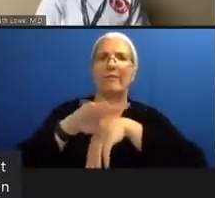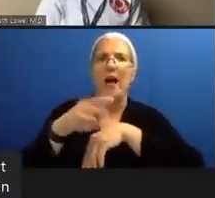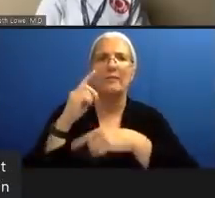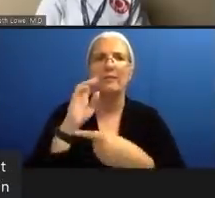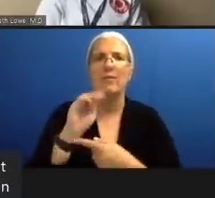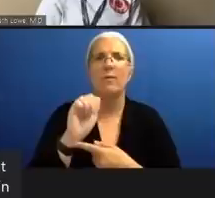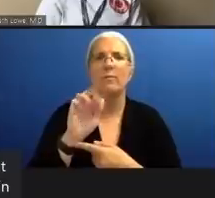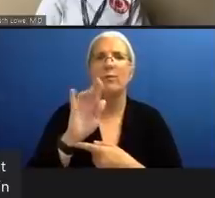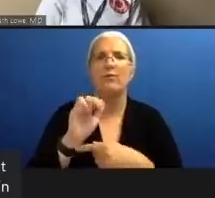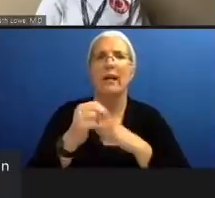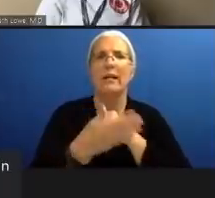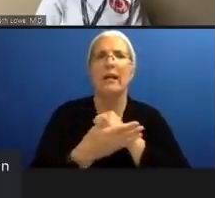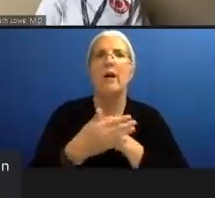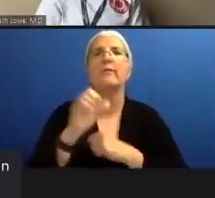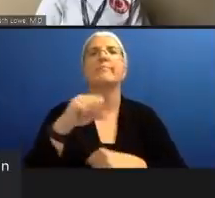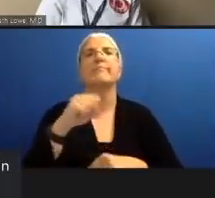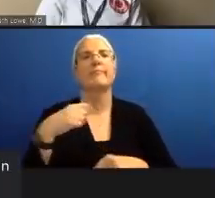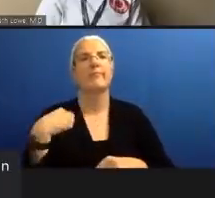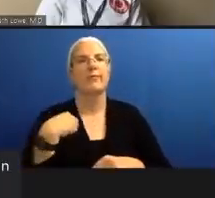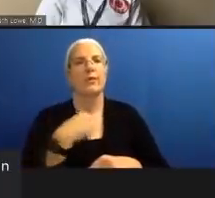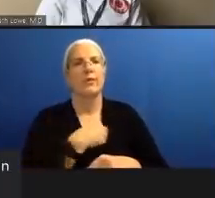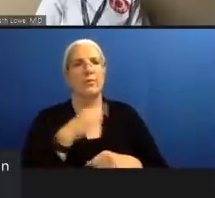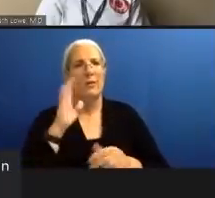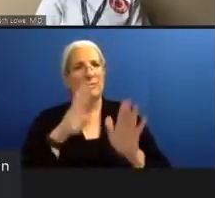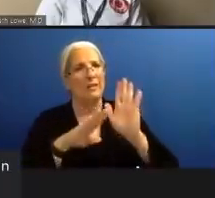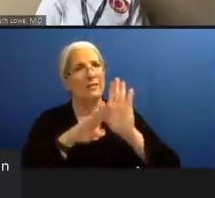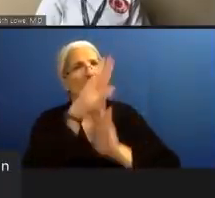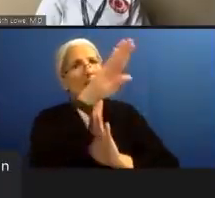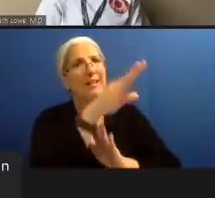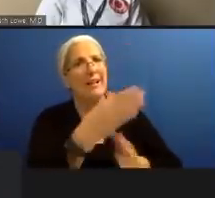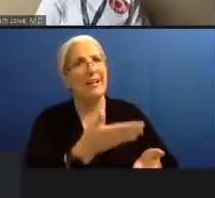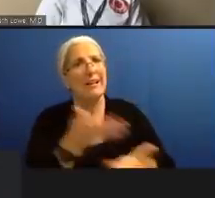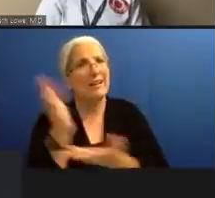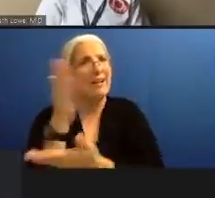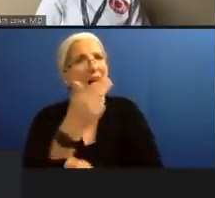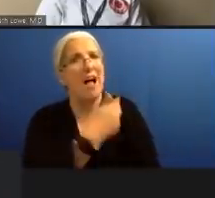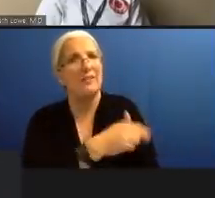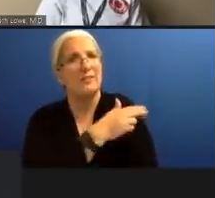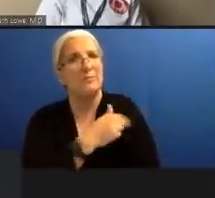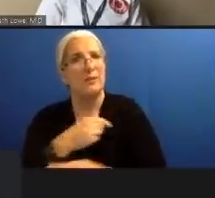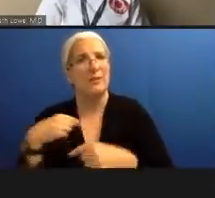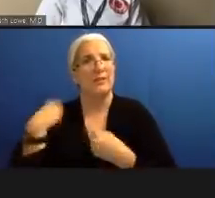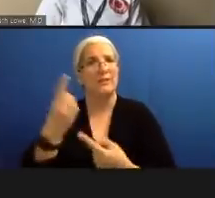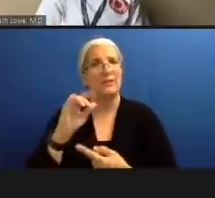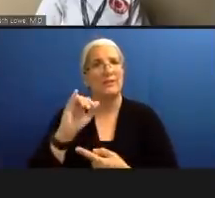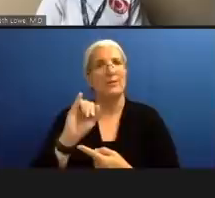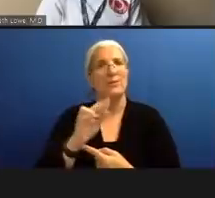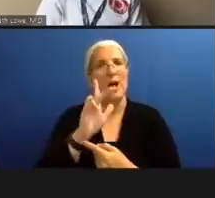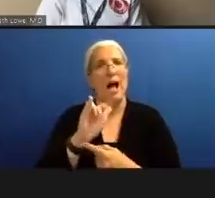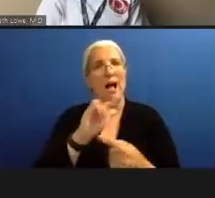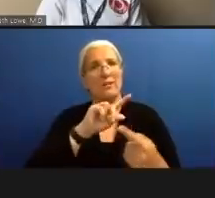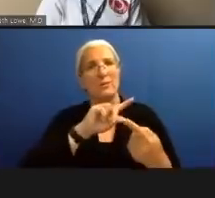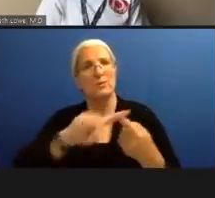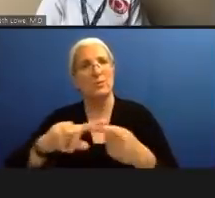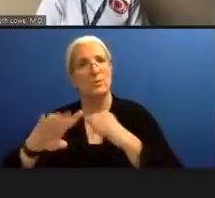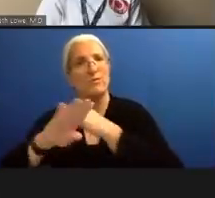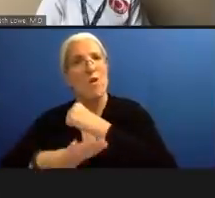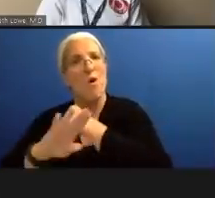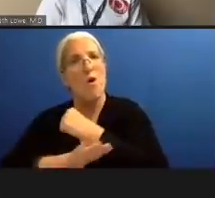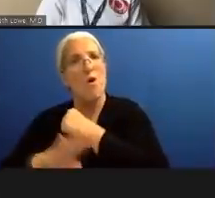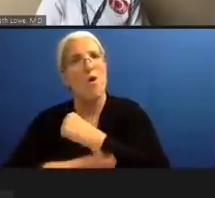starting in July and into fall of this year. So what are the current projections over the next few weeks